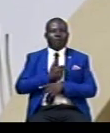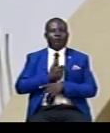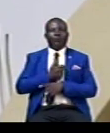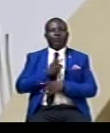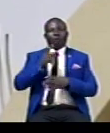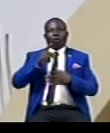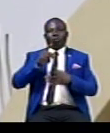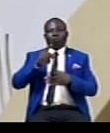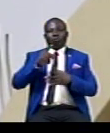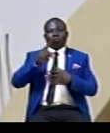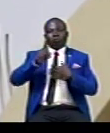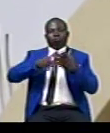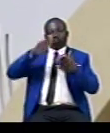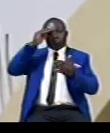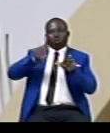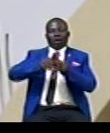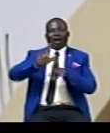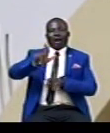atonement?